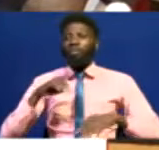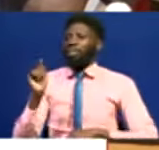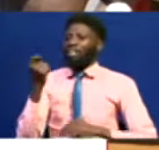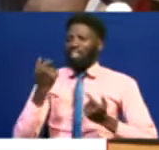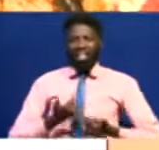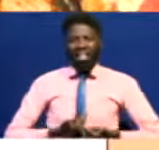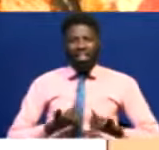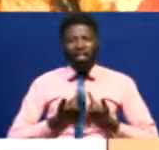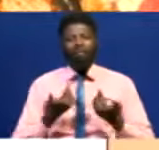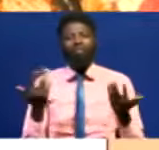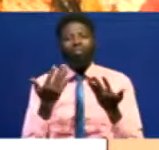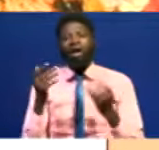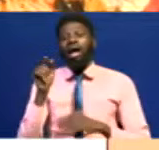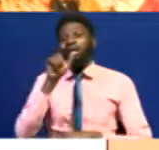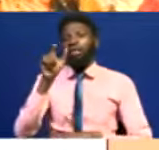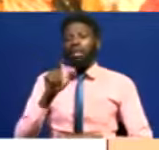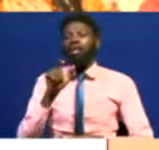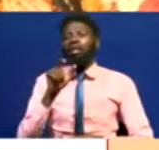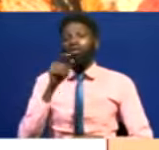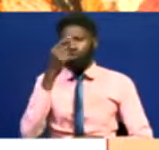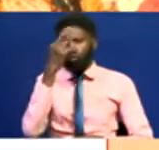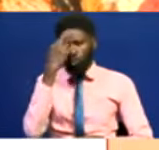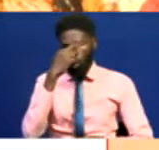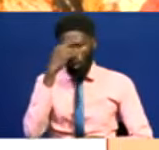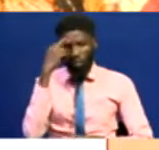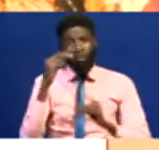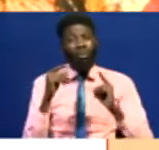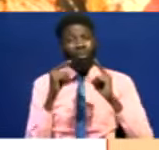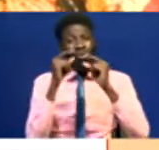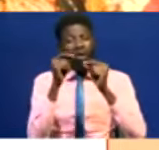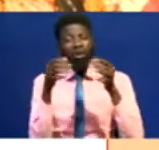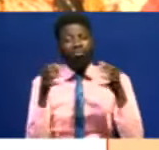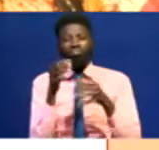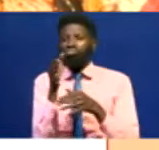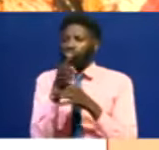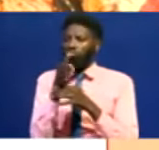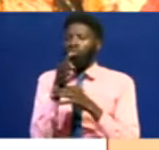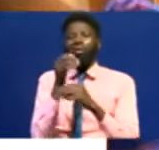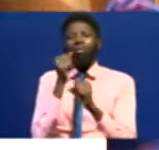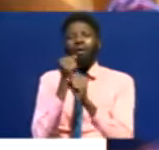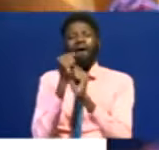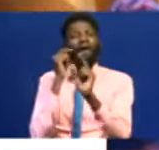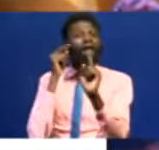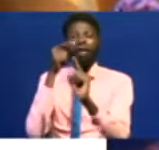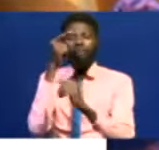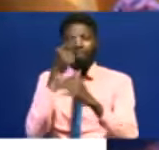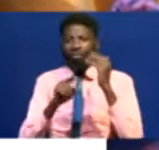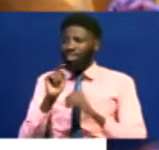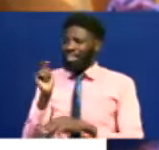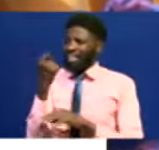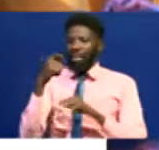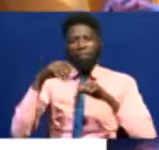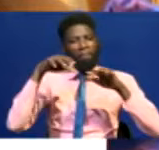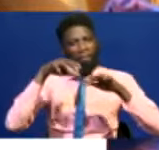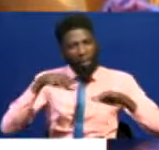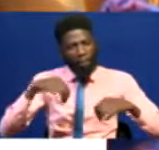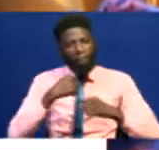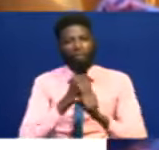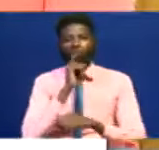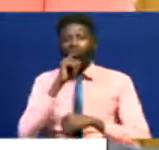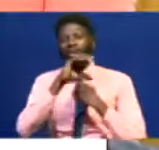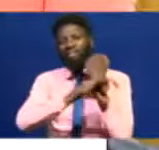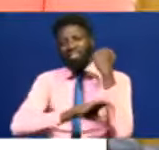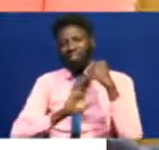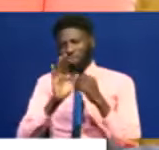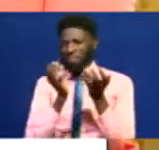Rome. It's here that he said the main role of the envoys will henceforth be to market Kenya and ensure the country's business profile